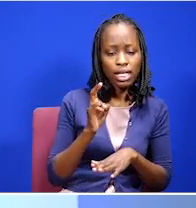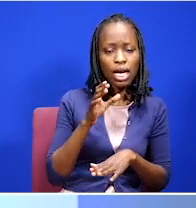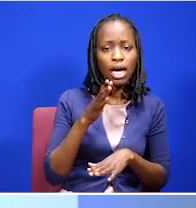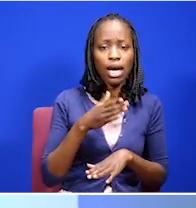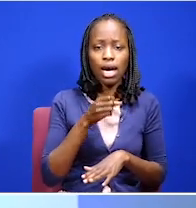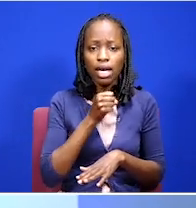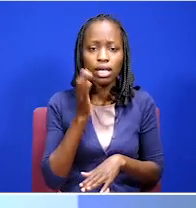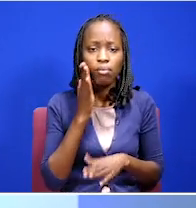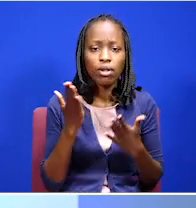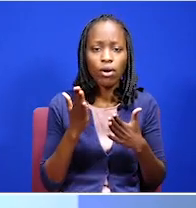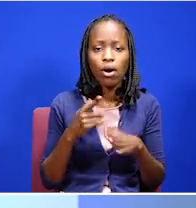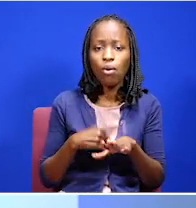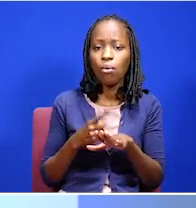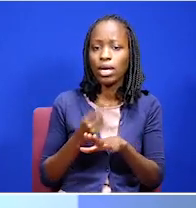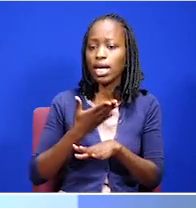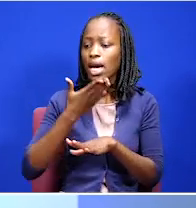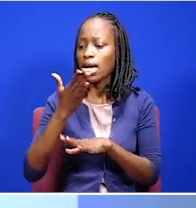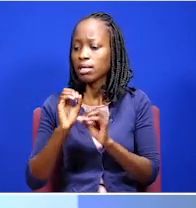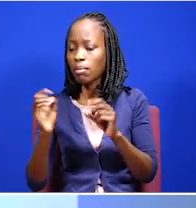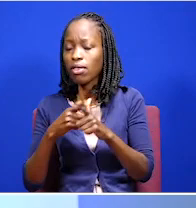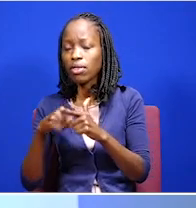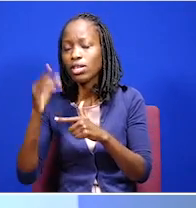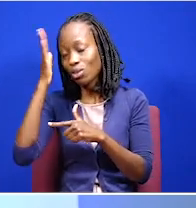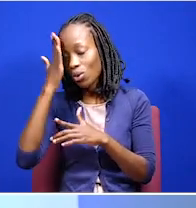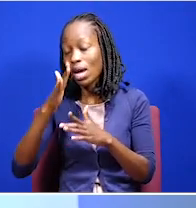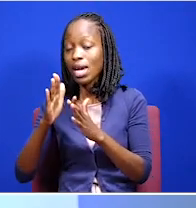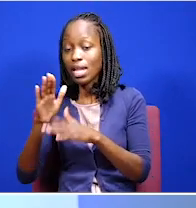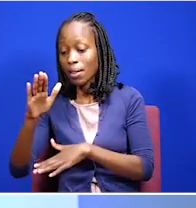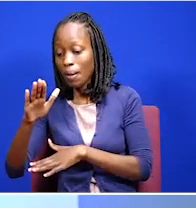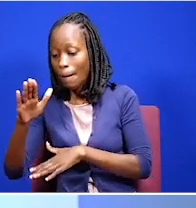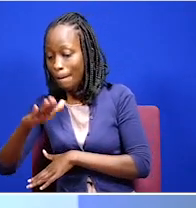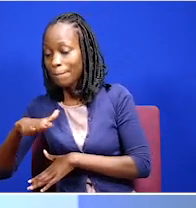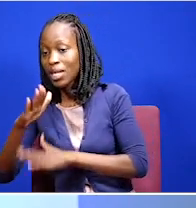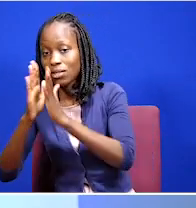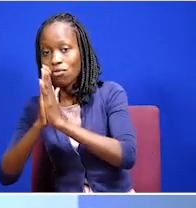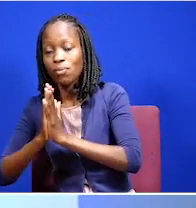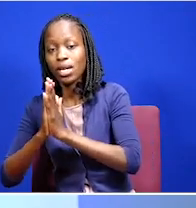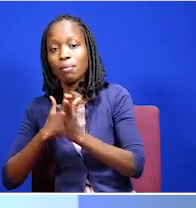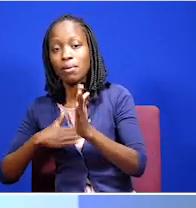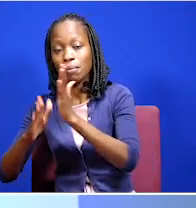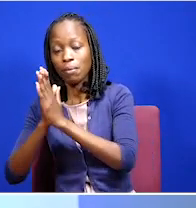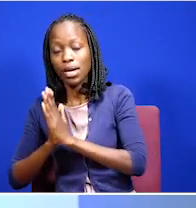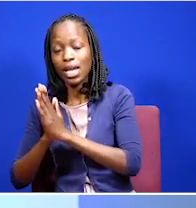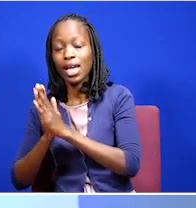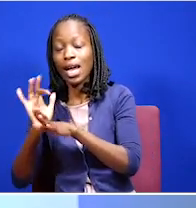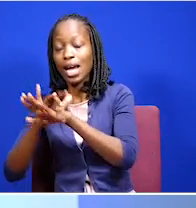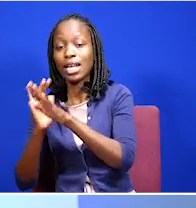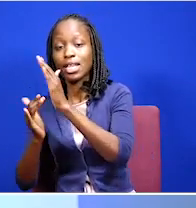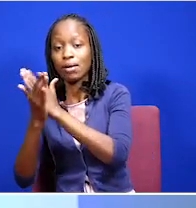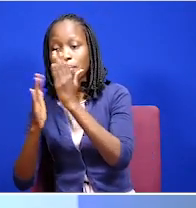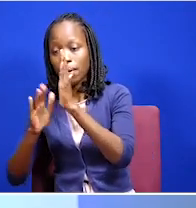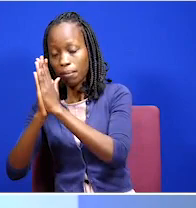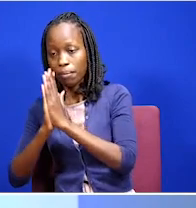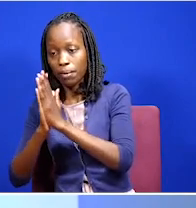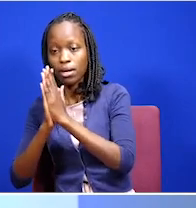know, my granddaughter gets up and says, where is grandma? And she knows when there is no answer, she knows I'm in the attic.